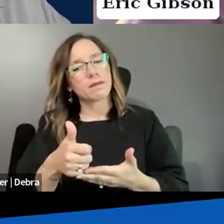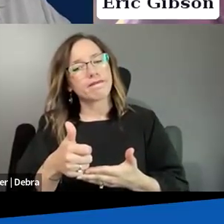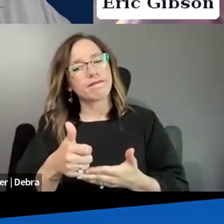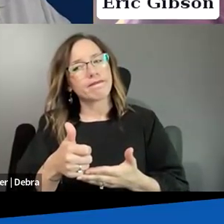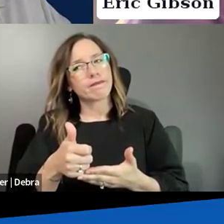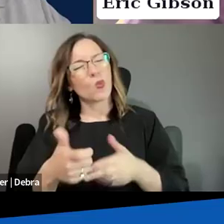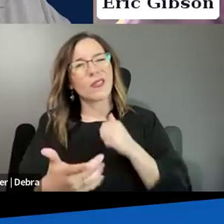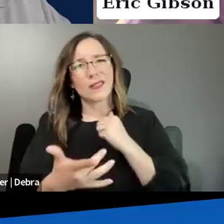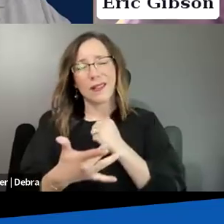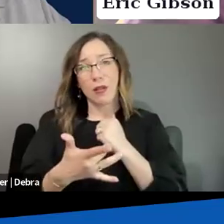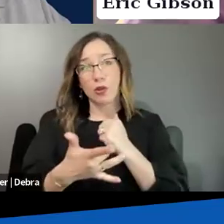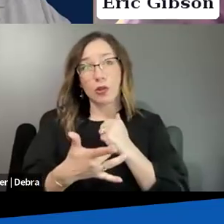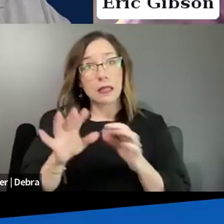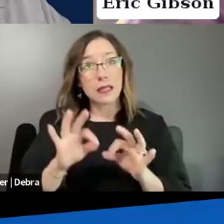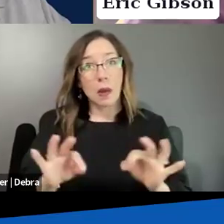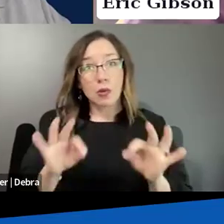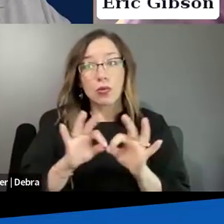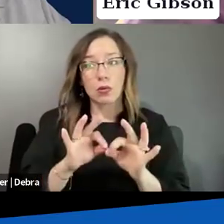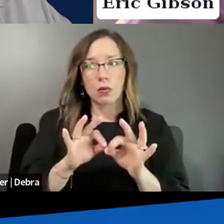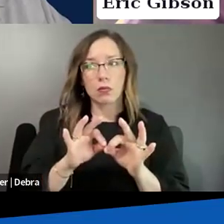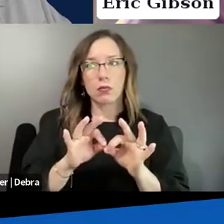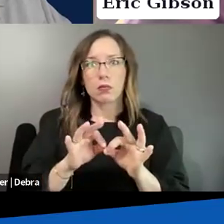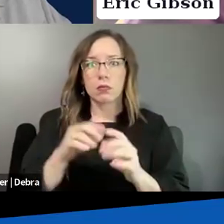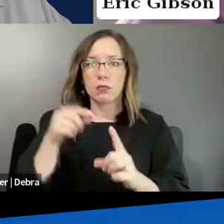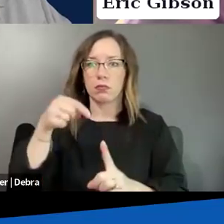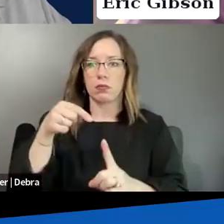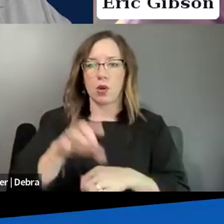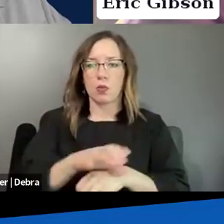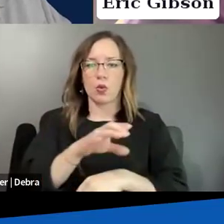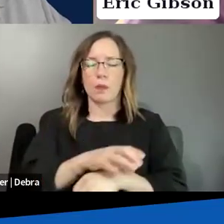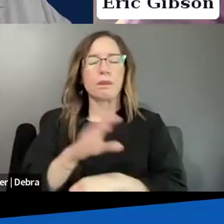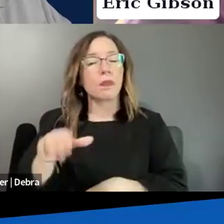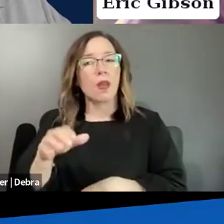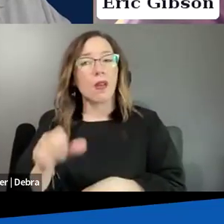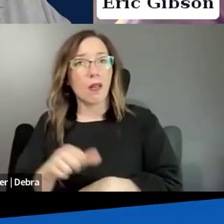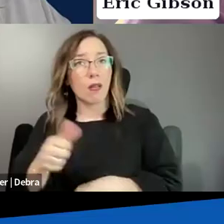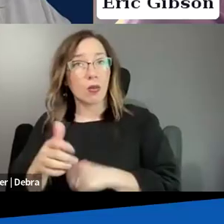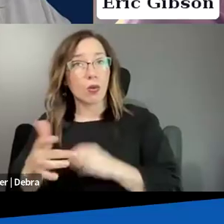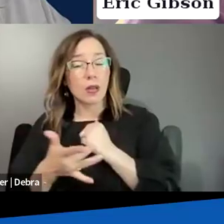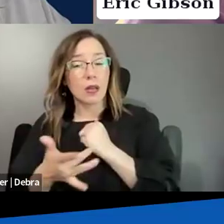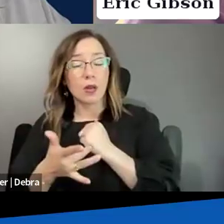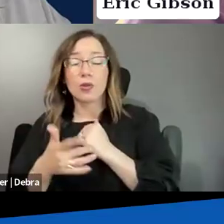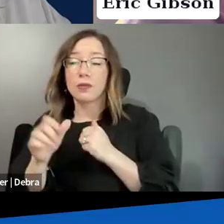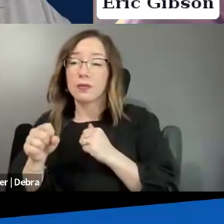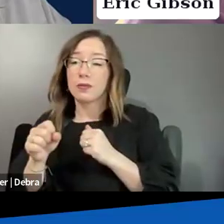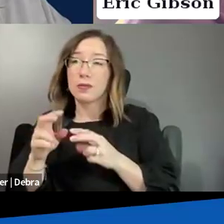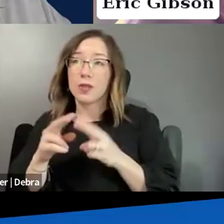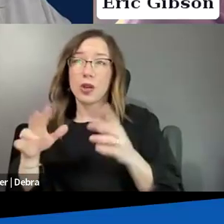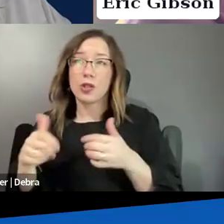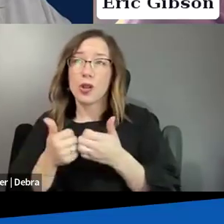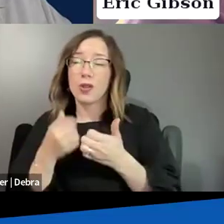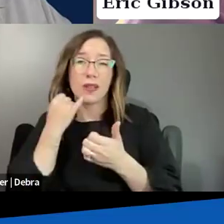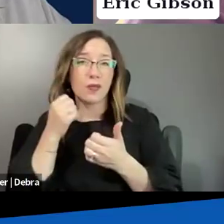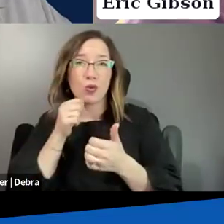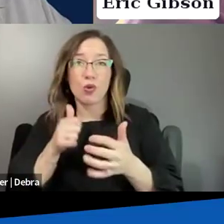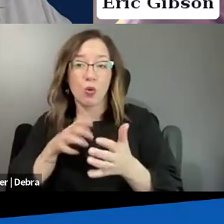technology, especially on the computer. When it comes to other technologies, it is very challenging if you don't